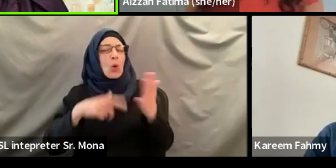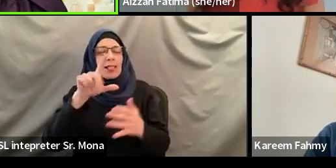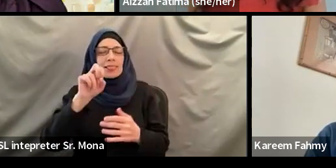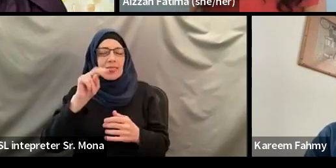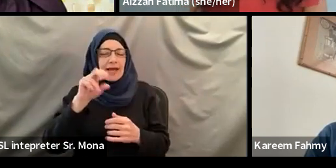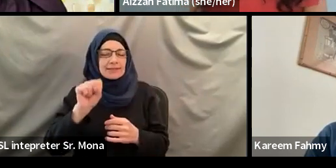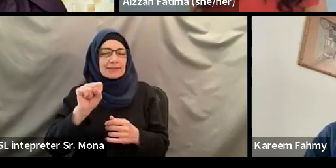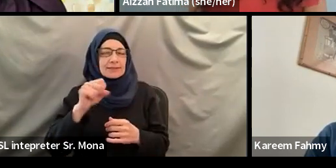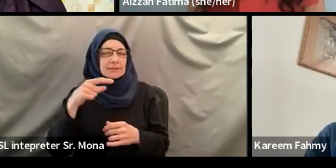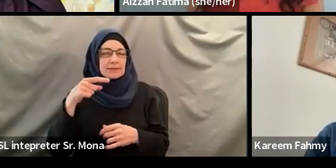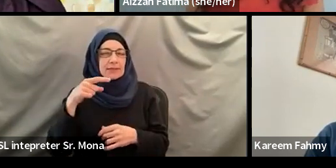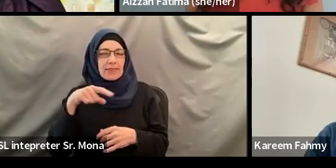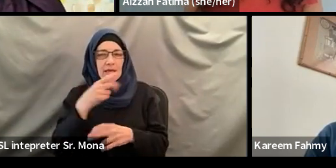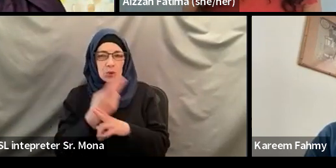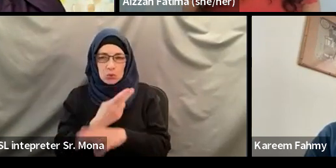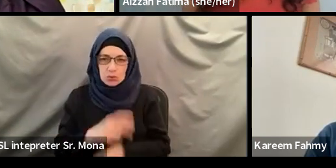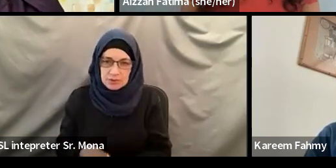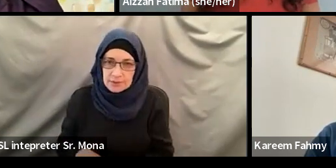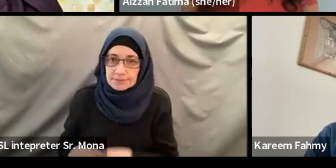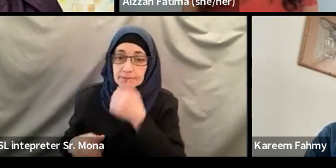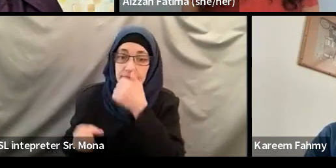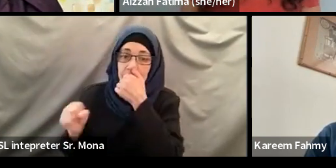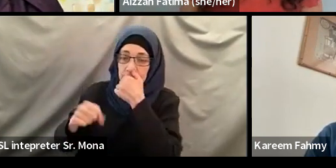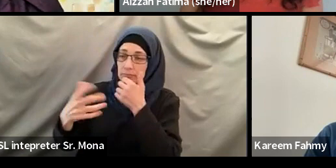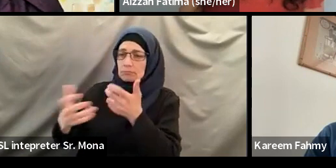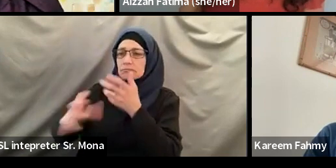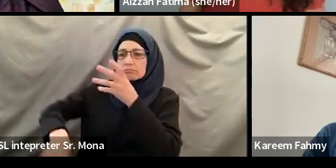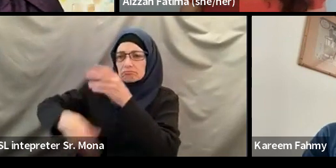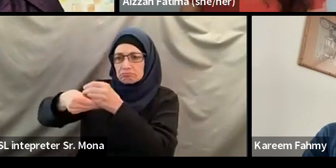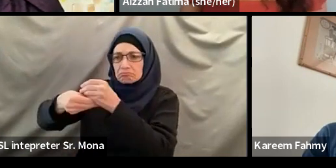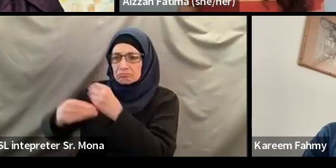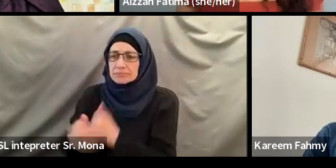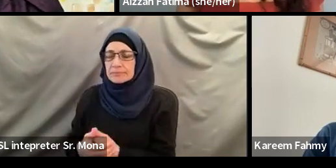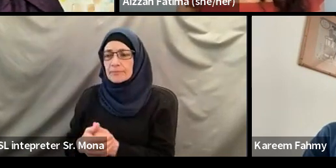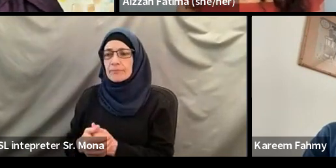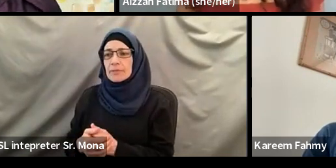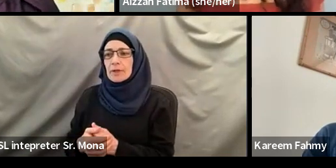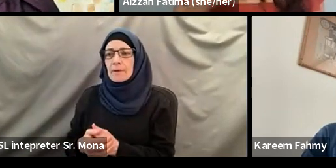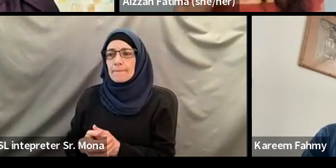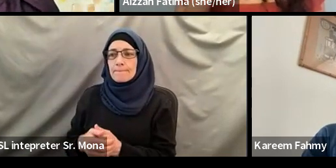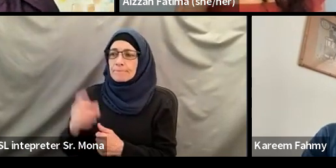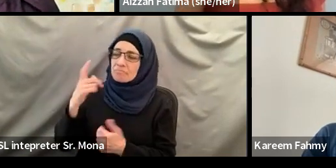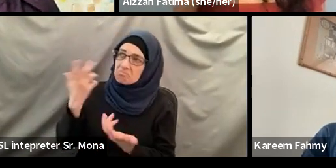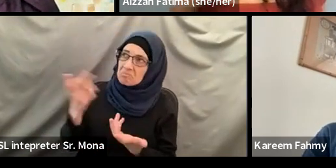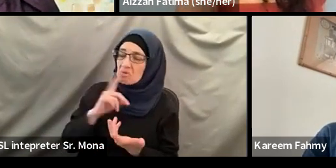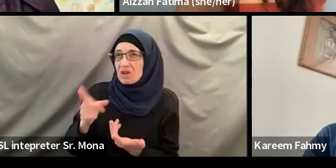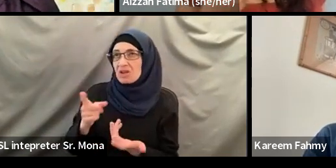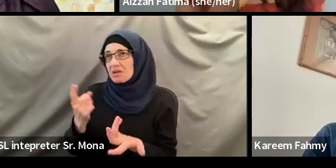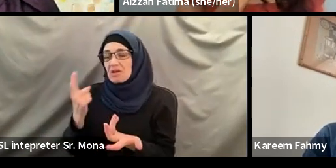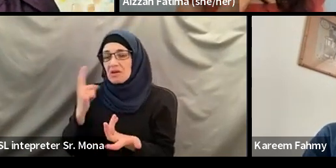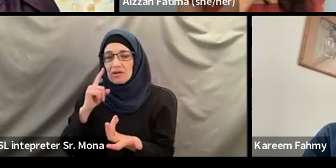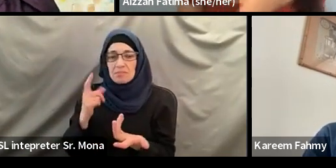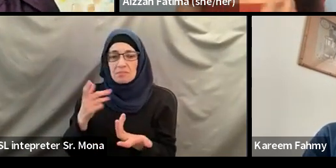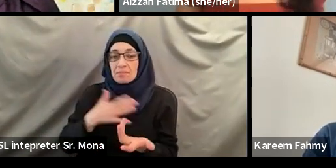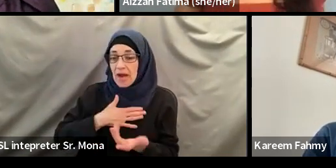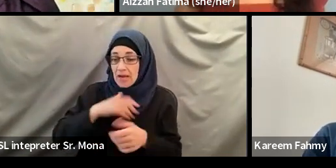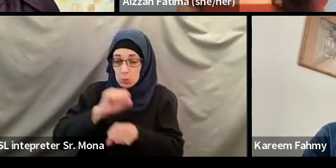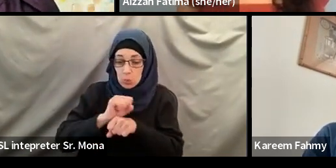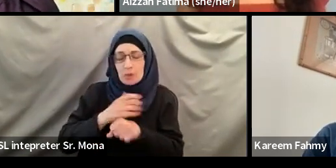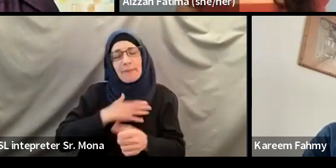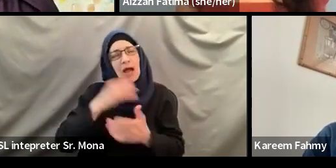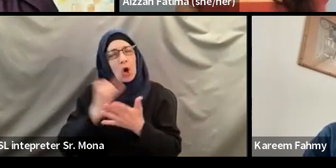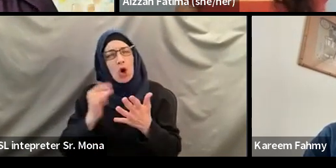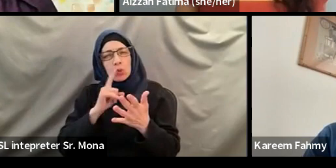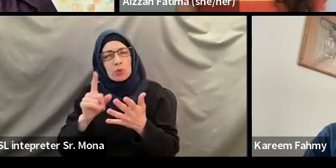Oh, sorry. Yeah, I was just going to jump in on that in terms of, I mean, I guess for better or worse, like my work, my art has